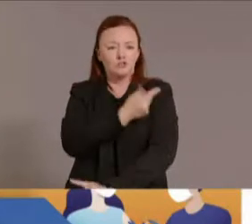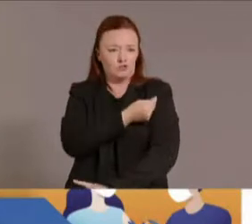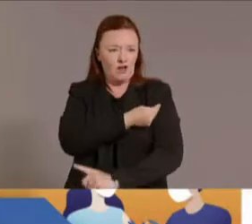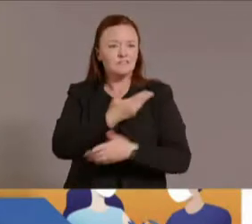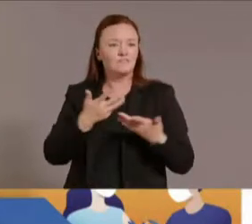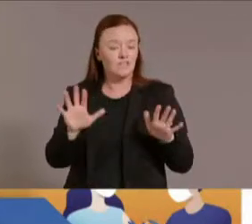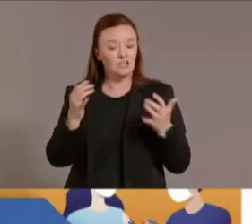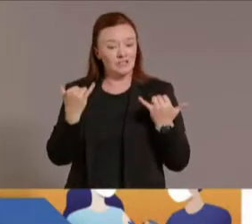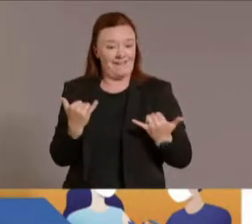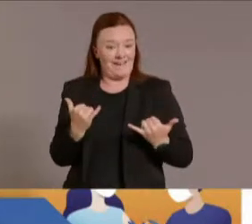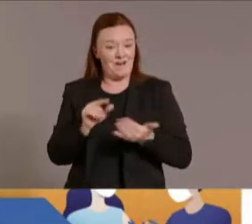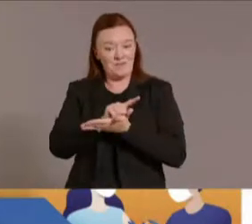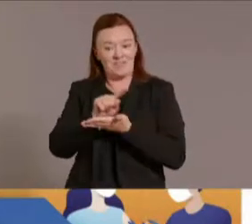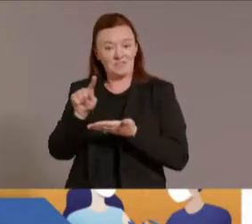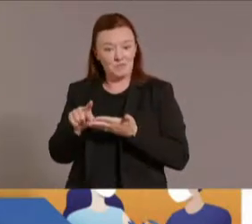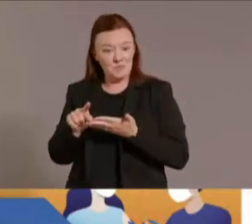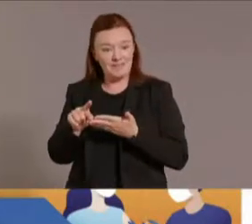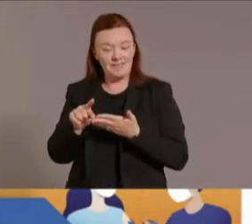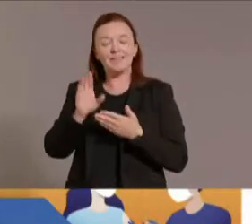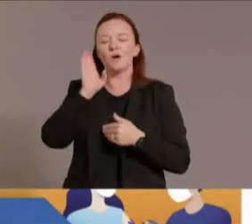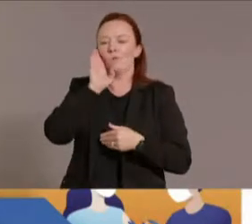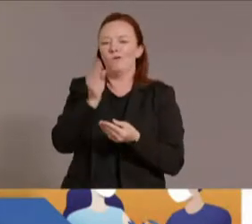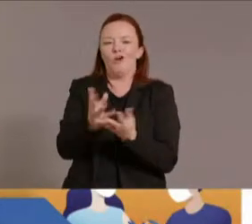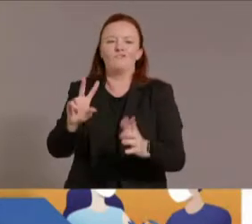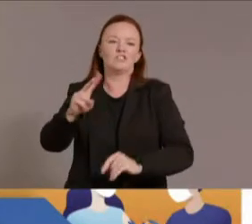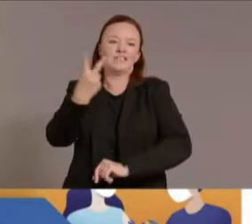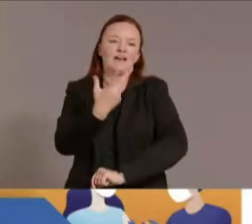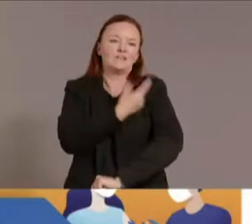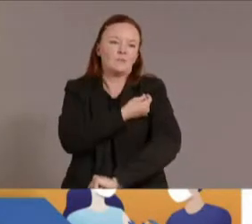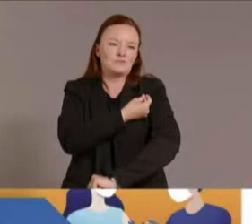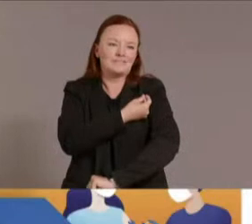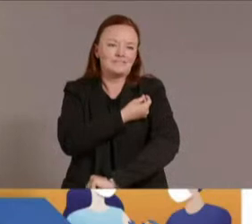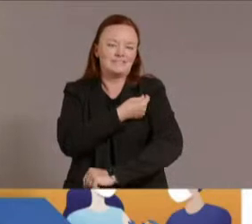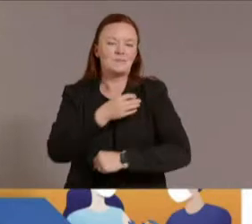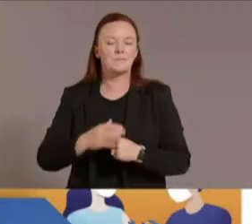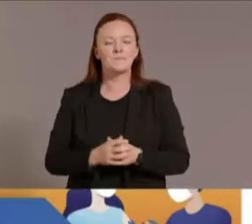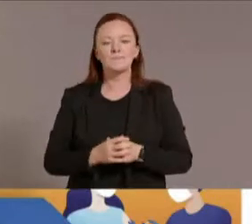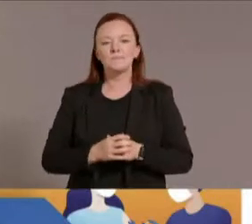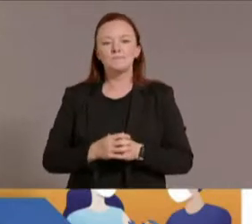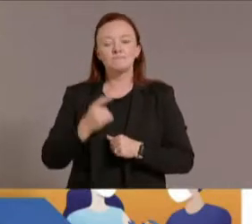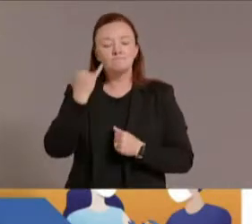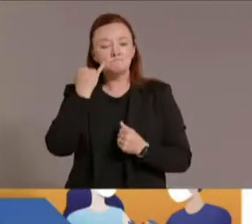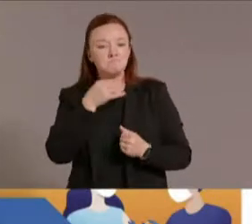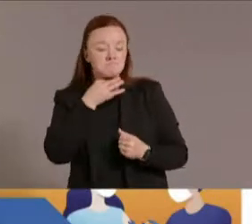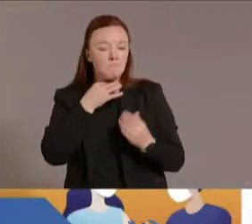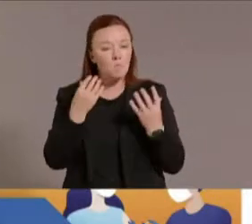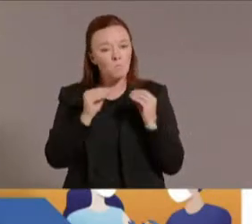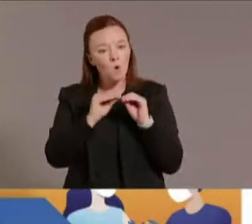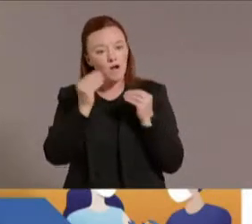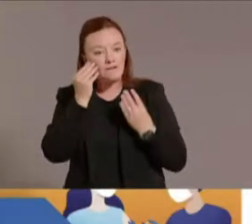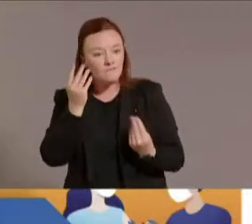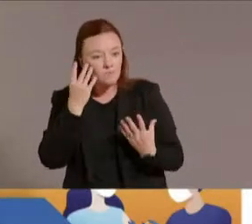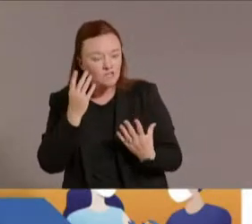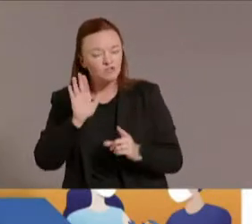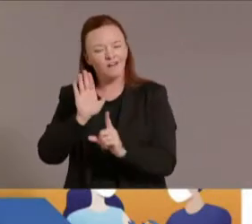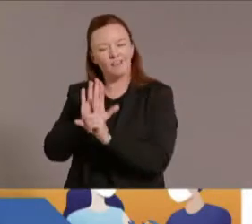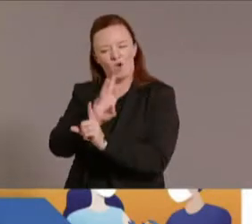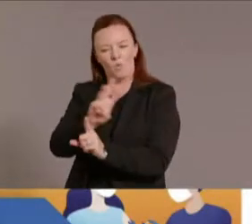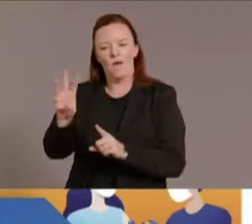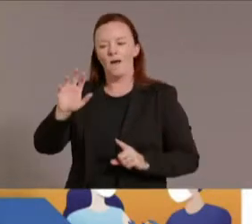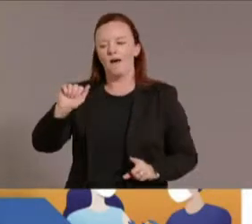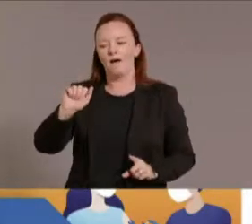for those individuals. And so to find out more information, you can go to Ability 360's